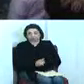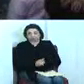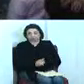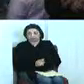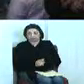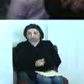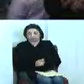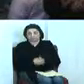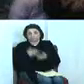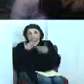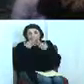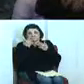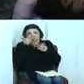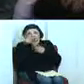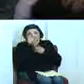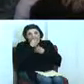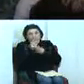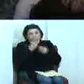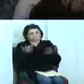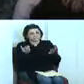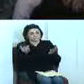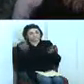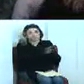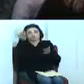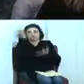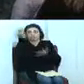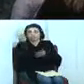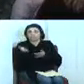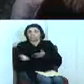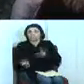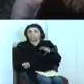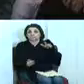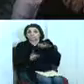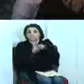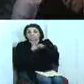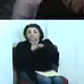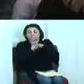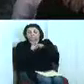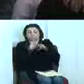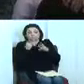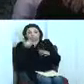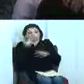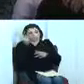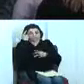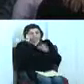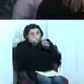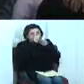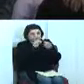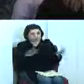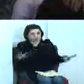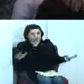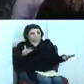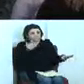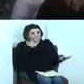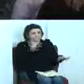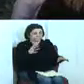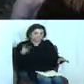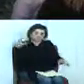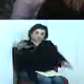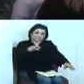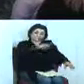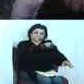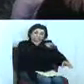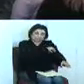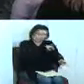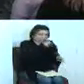God, thank you for your presence. Thank you for your blessing. Thank you for empowering each and every one